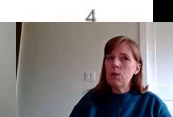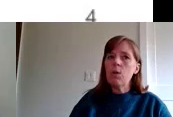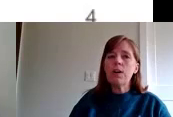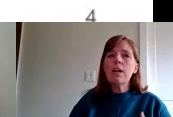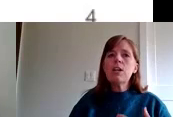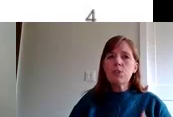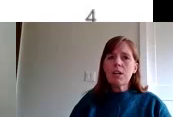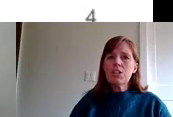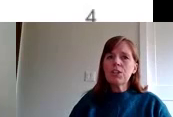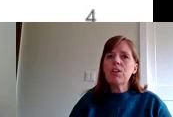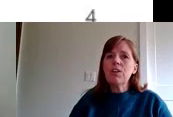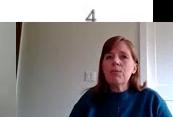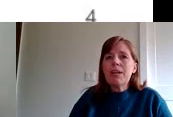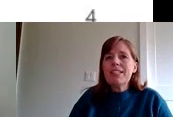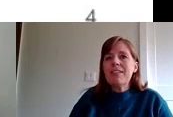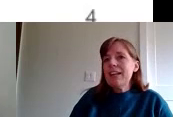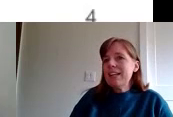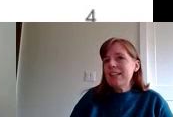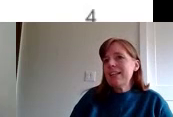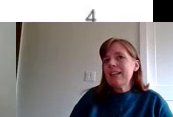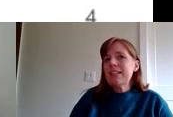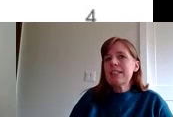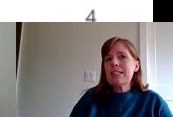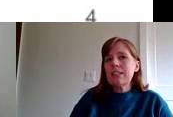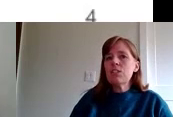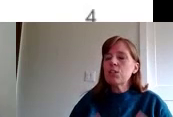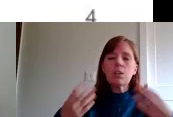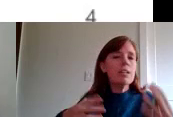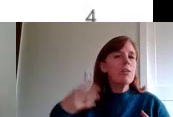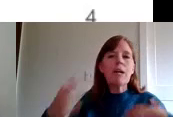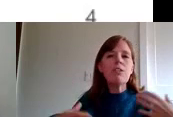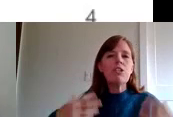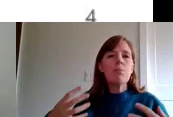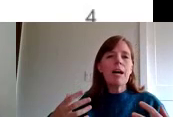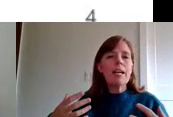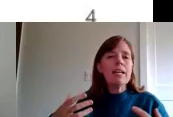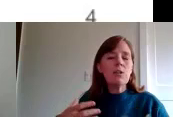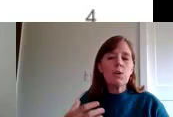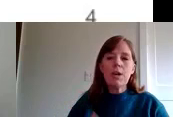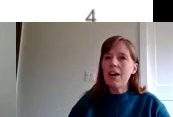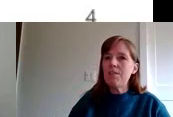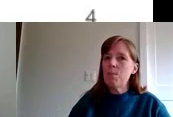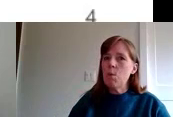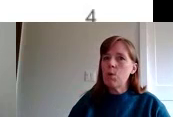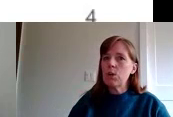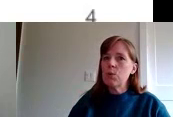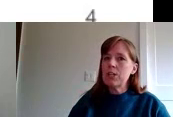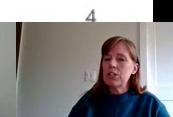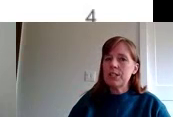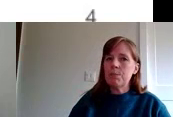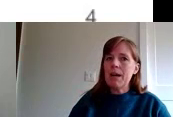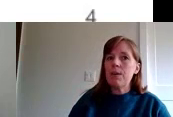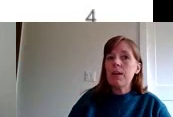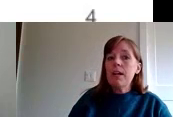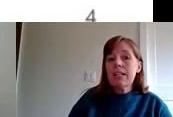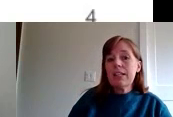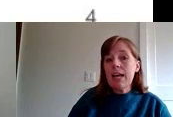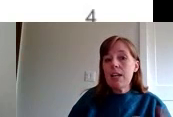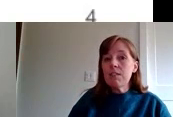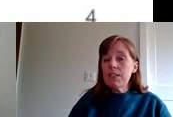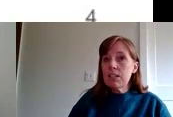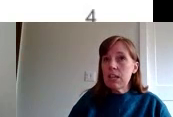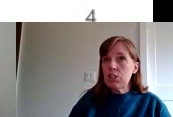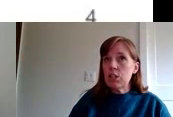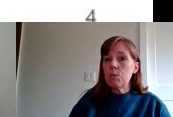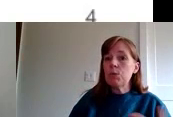little bit more, or draw a circle and write down anything that is still circling around in your mind or you have more questions about. Because